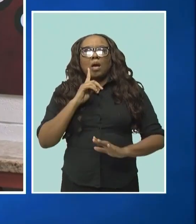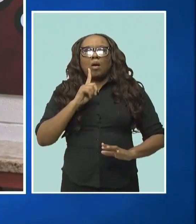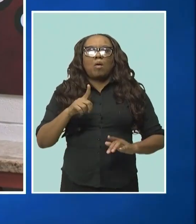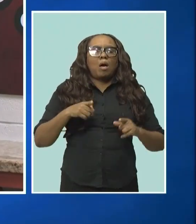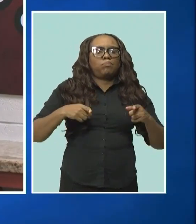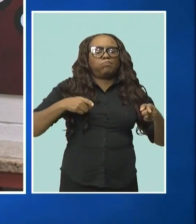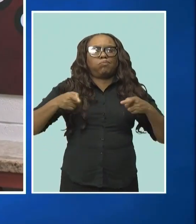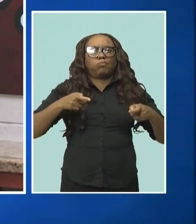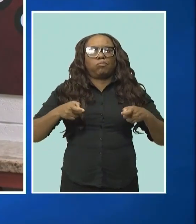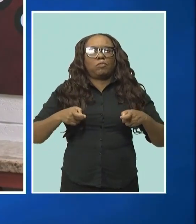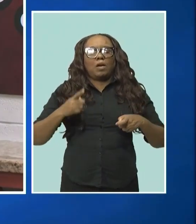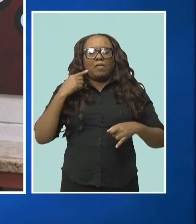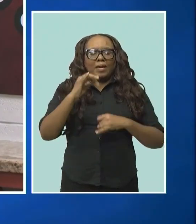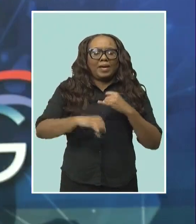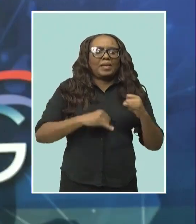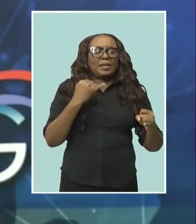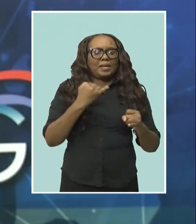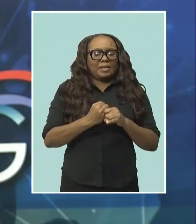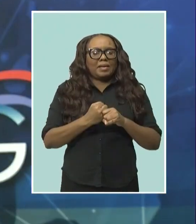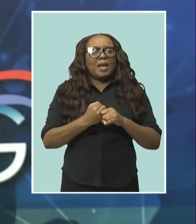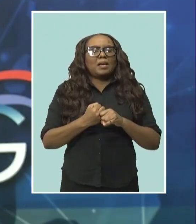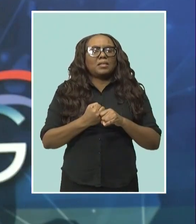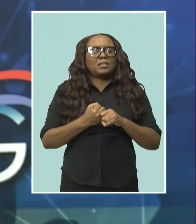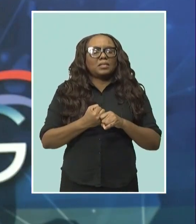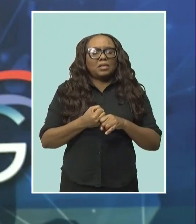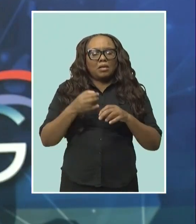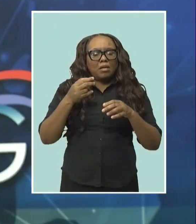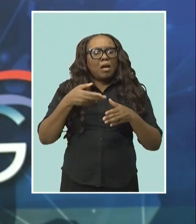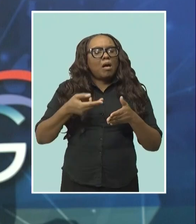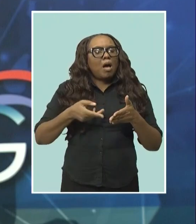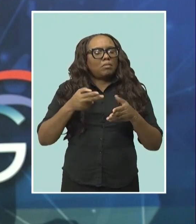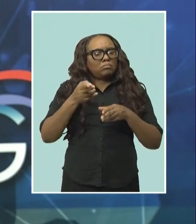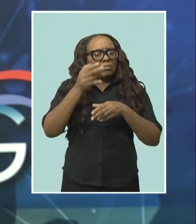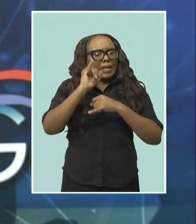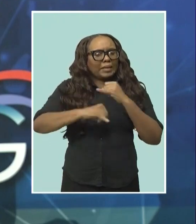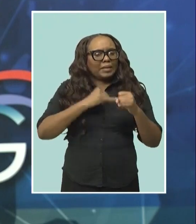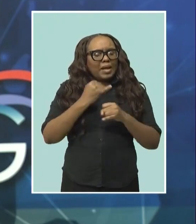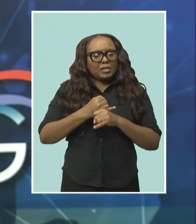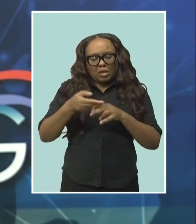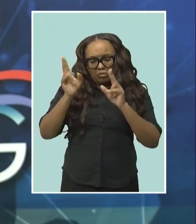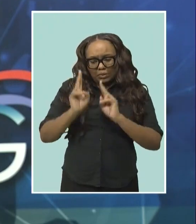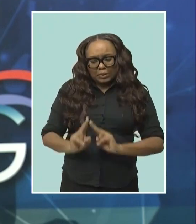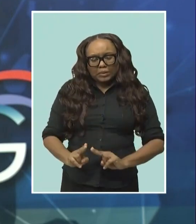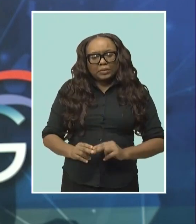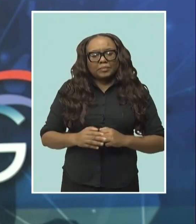internationally recognized. And principal of the SJPI,